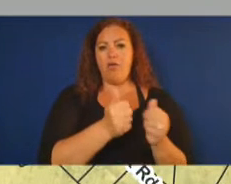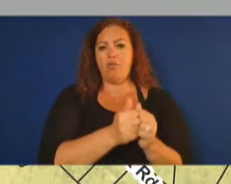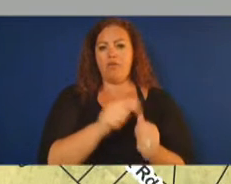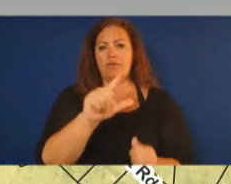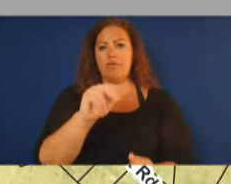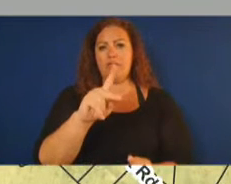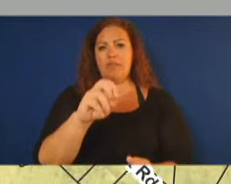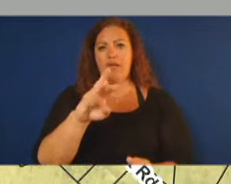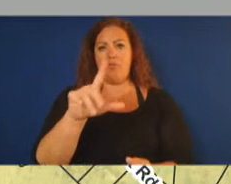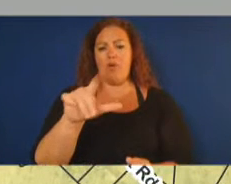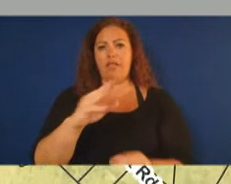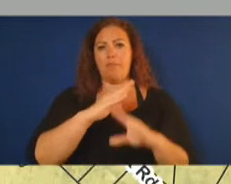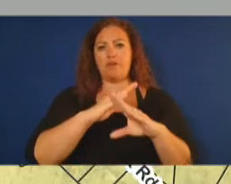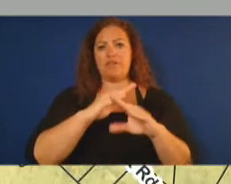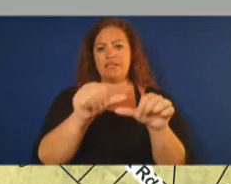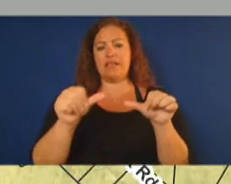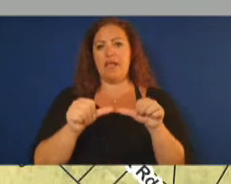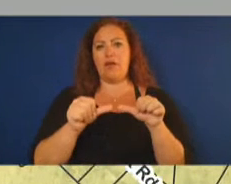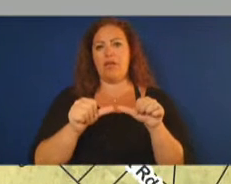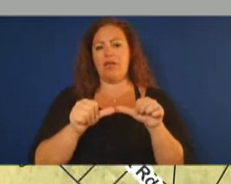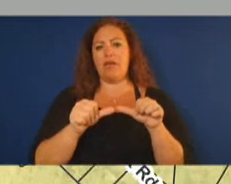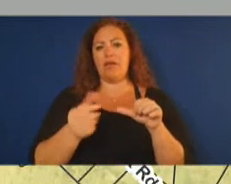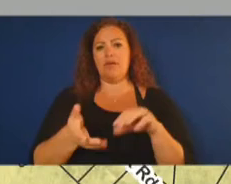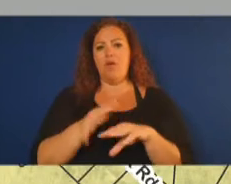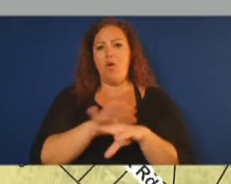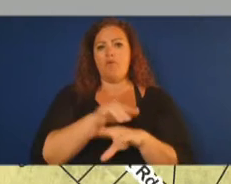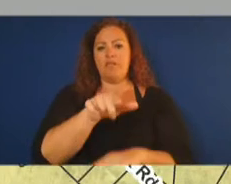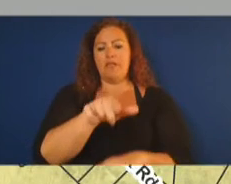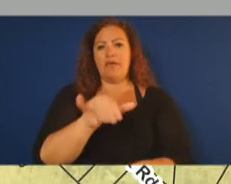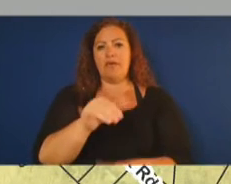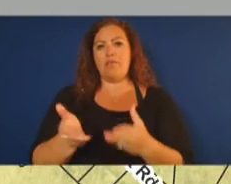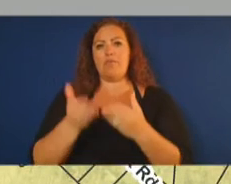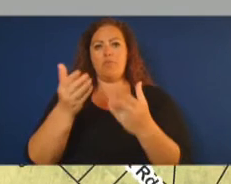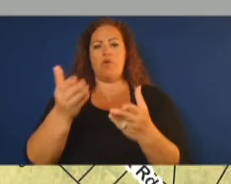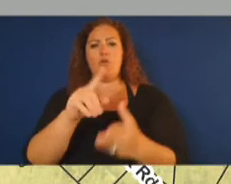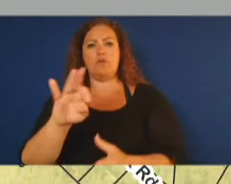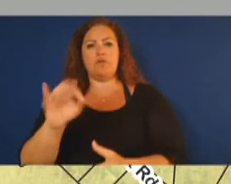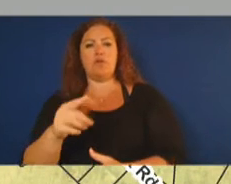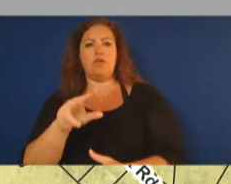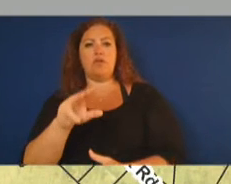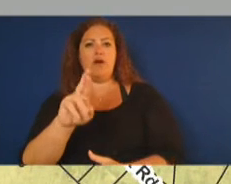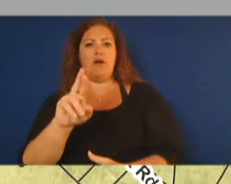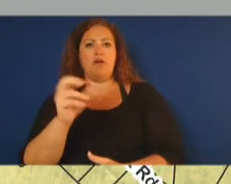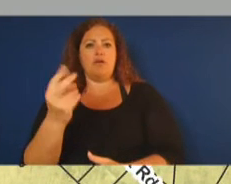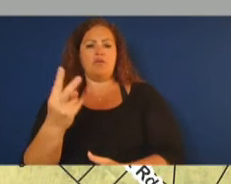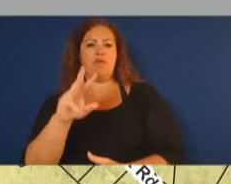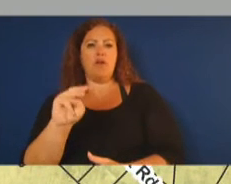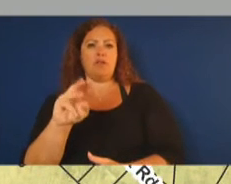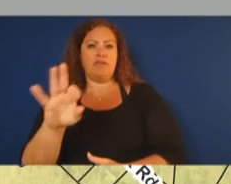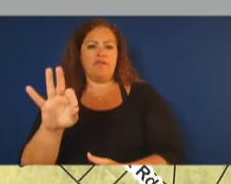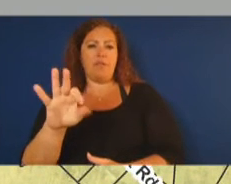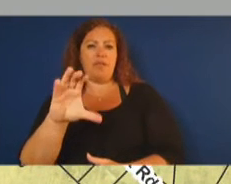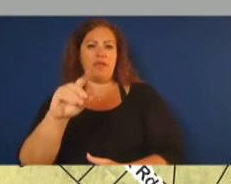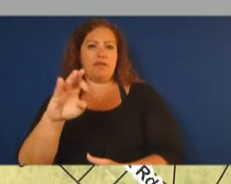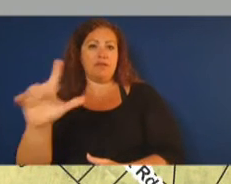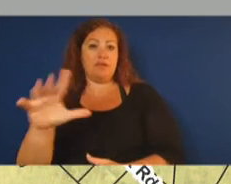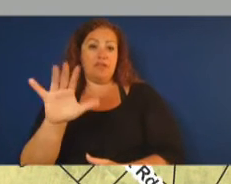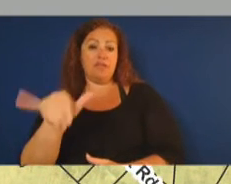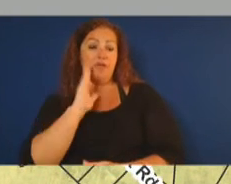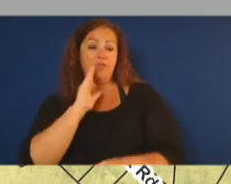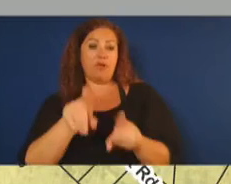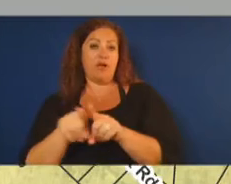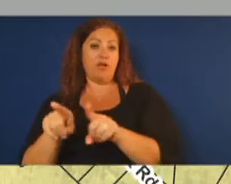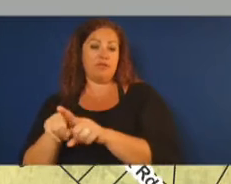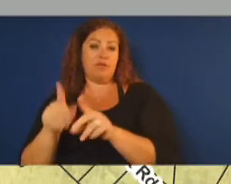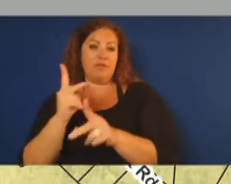protected area uh as an overlay on that the proposed zoning is for R12 multif family conditional uh which would also then uh maintain that